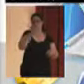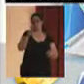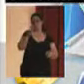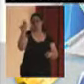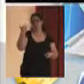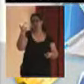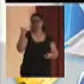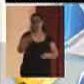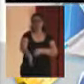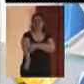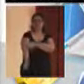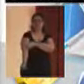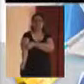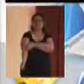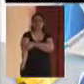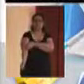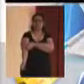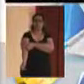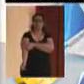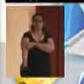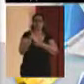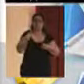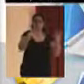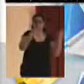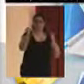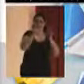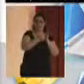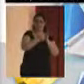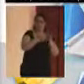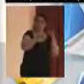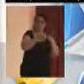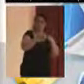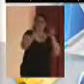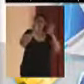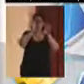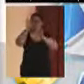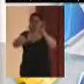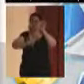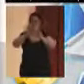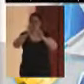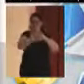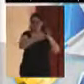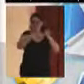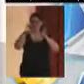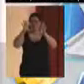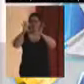70,000 and a bit, as of, this is data from 2 weeks ago, and of them 10%